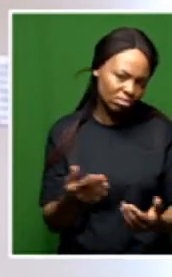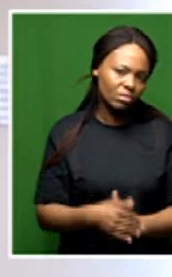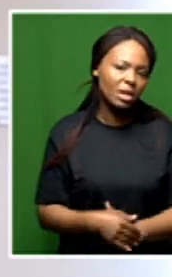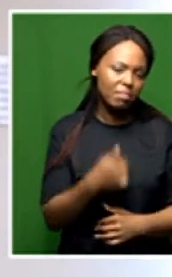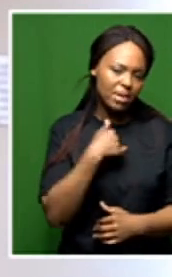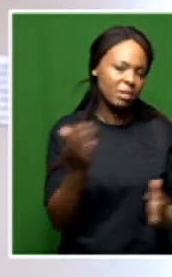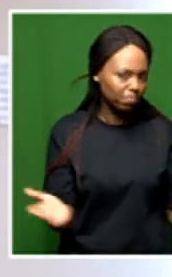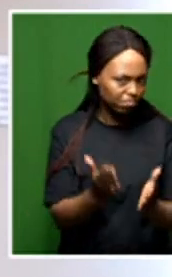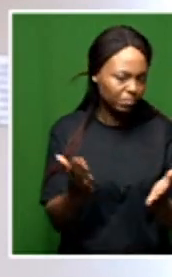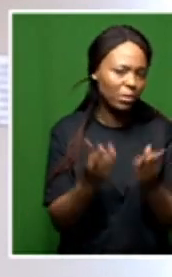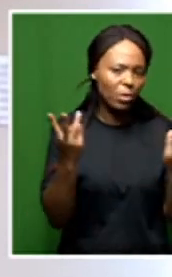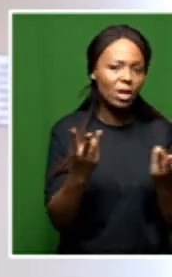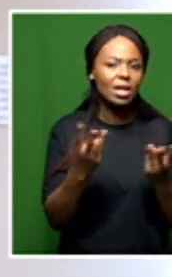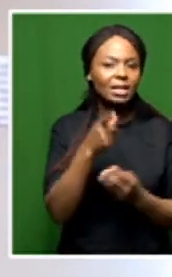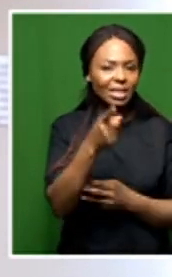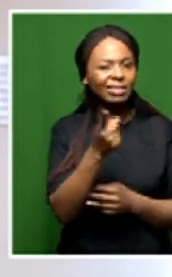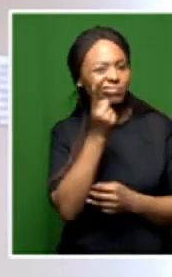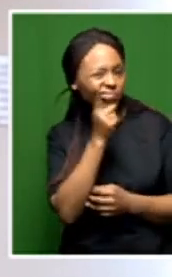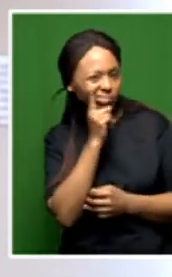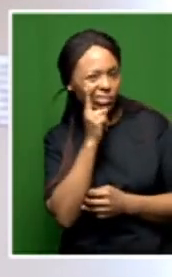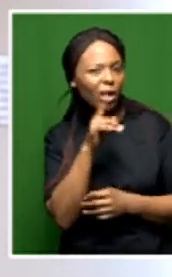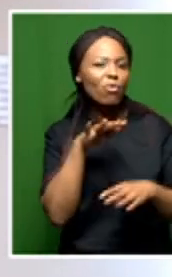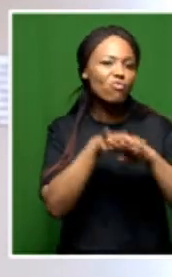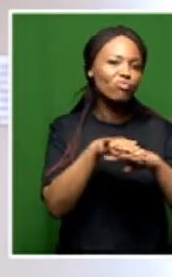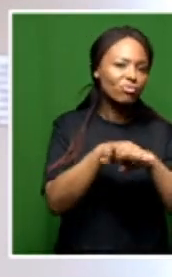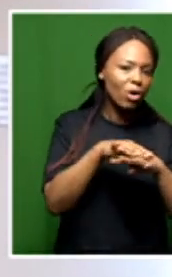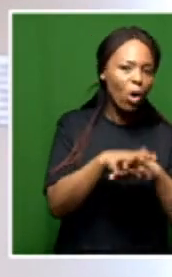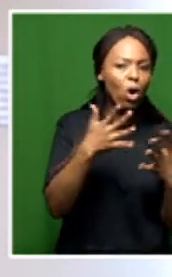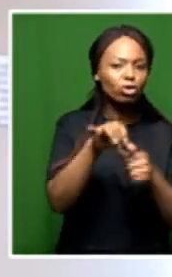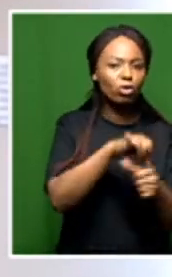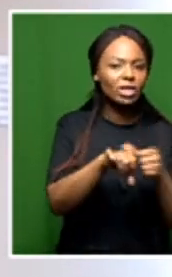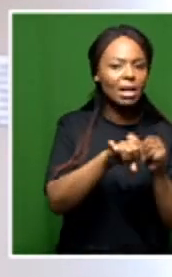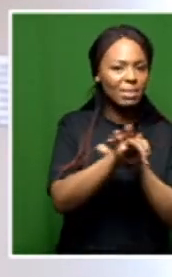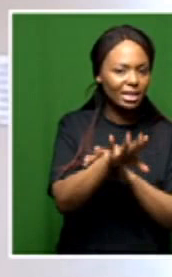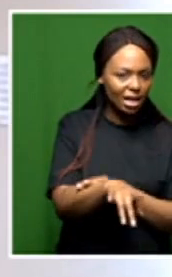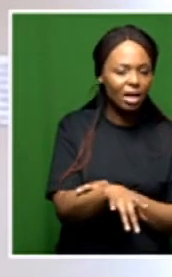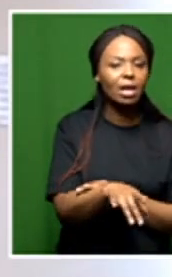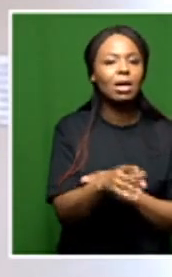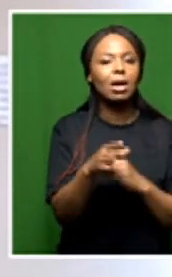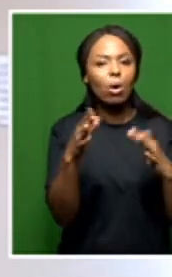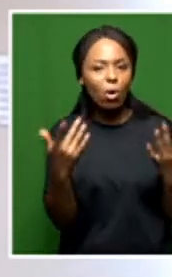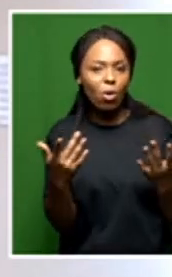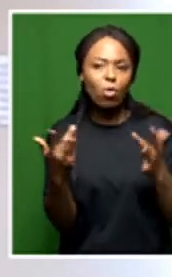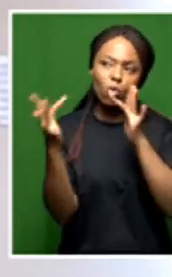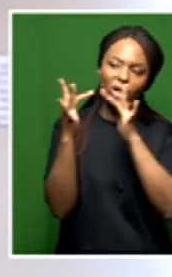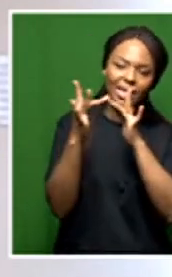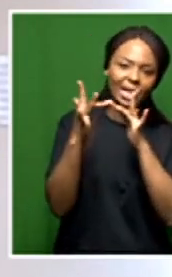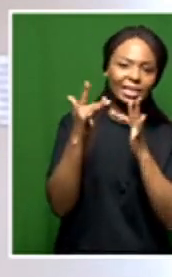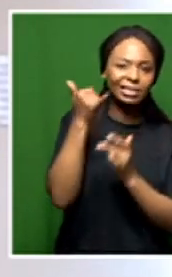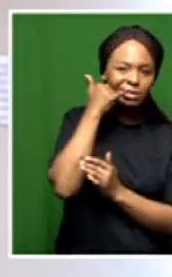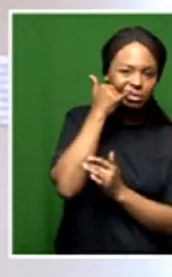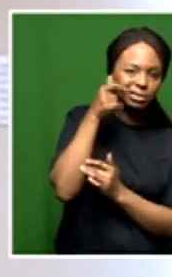visit all our websites, our social media platform, or be in touch with our call center so that we can work a package that suits your